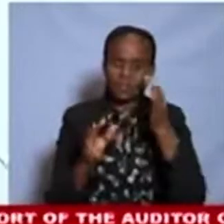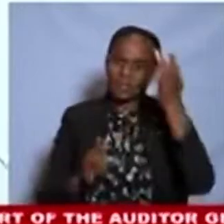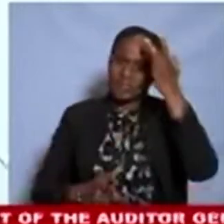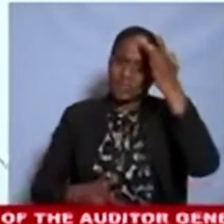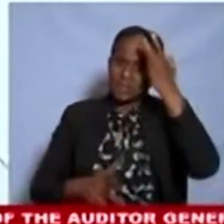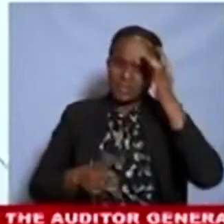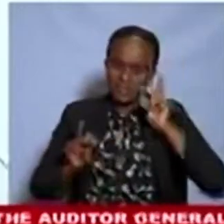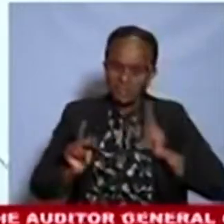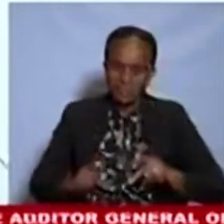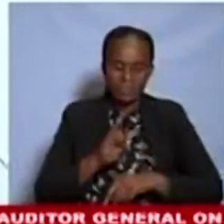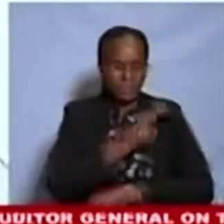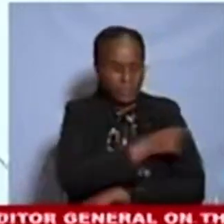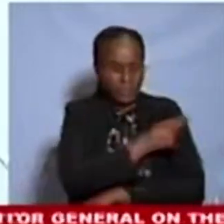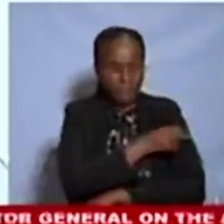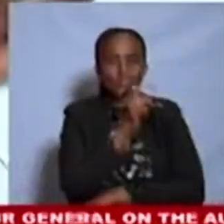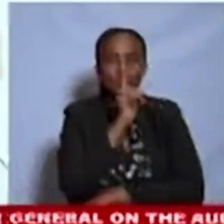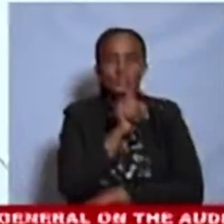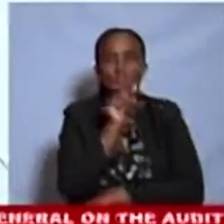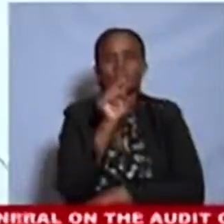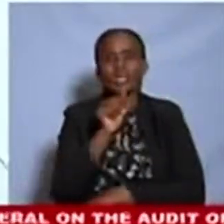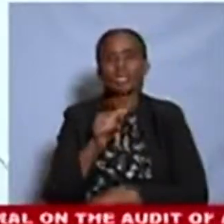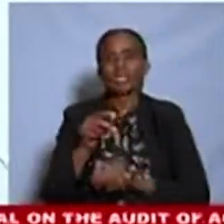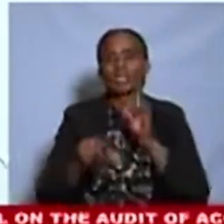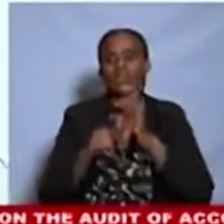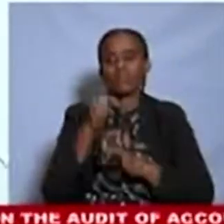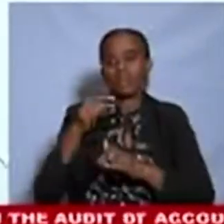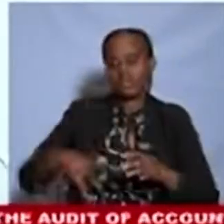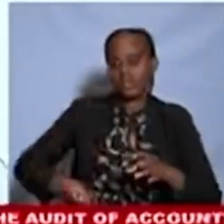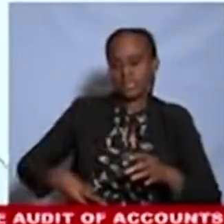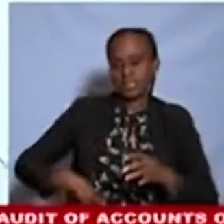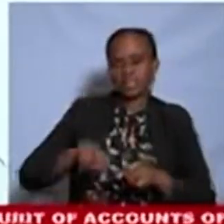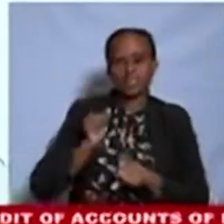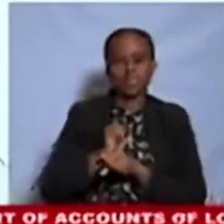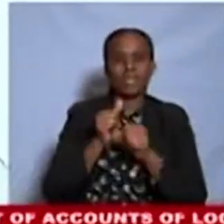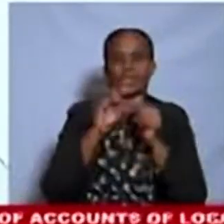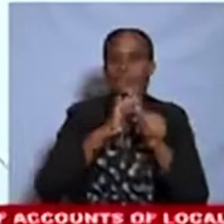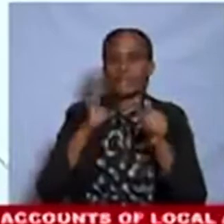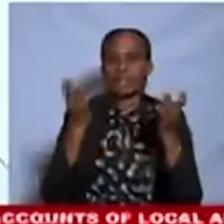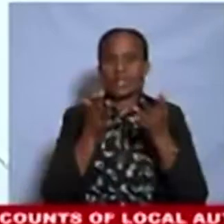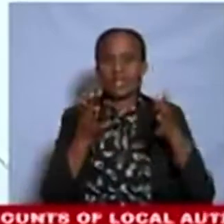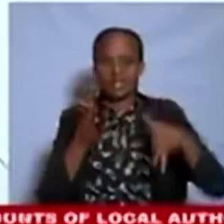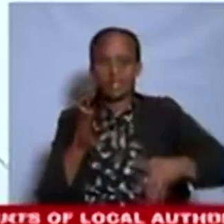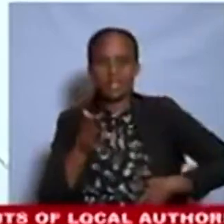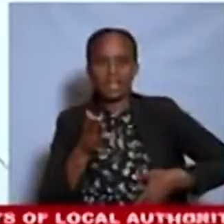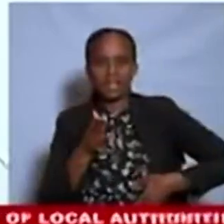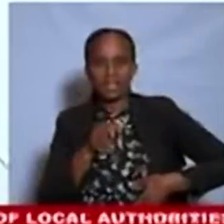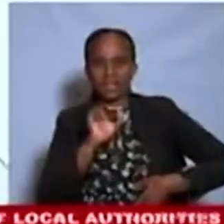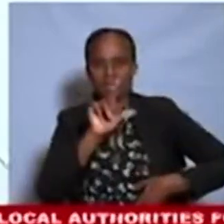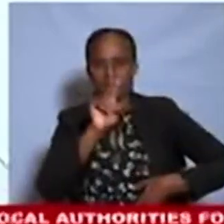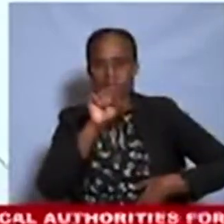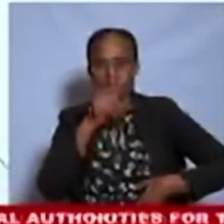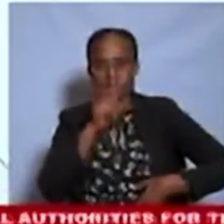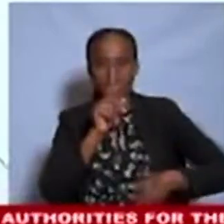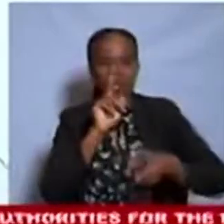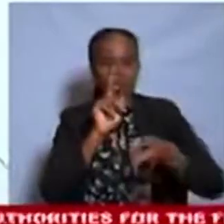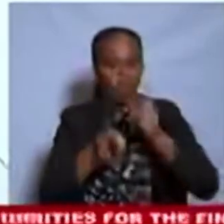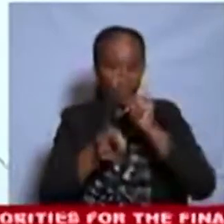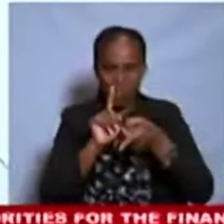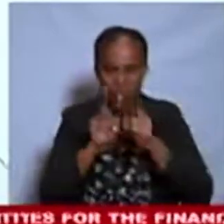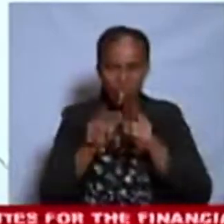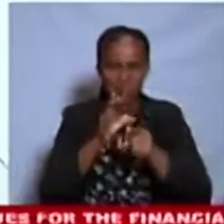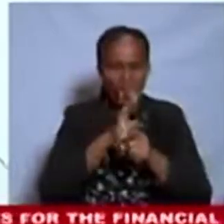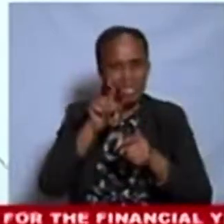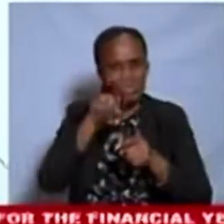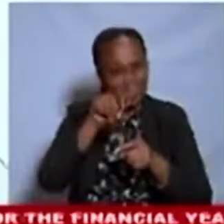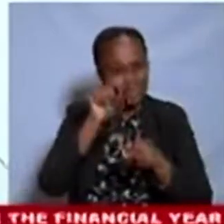hospital, I'm sure you will find the kidneys are not working properly, the lungs are not working properly, he's not working properly. We are supposed to do a